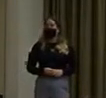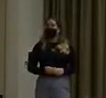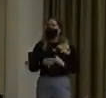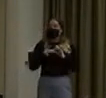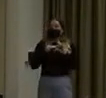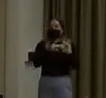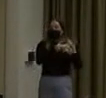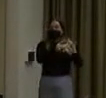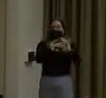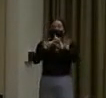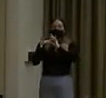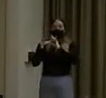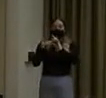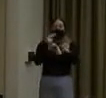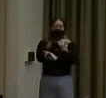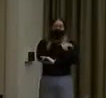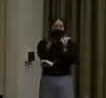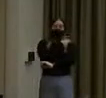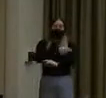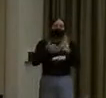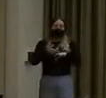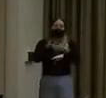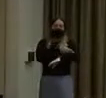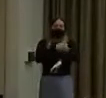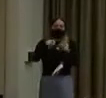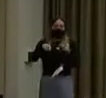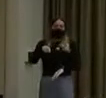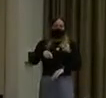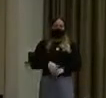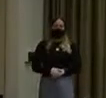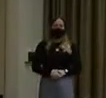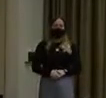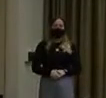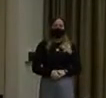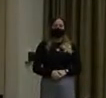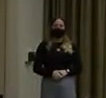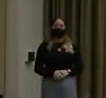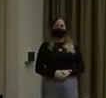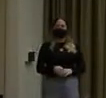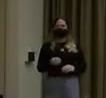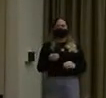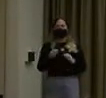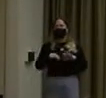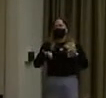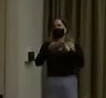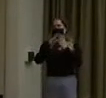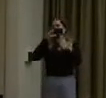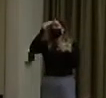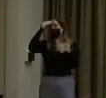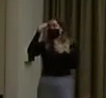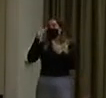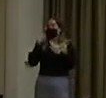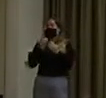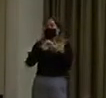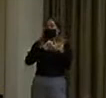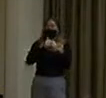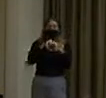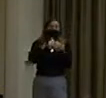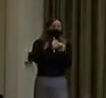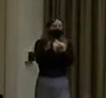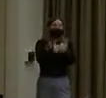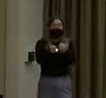the hospitals also needs to improve. I think that's one of the biggest lessons. Rather than having cutthroat competition all the time.